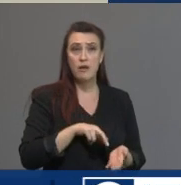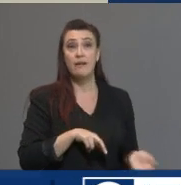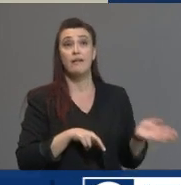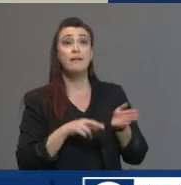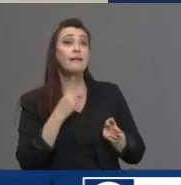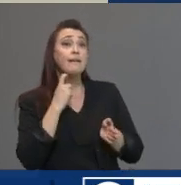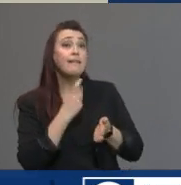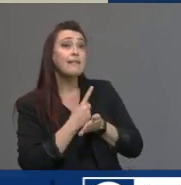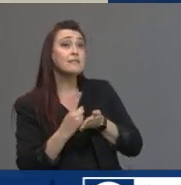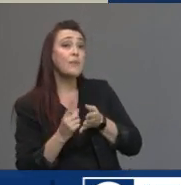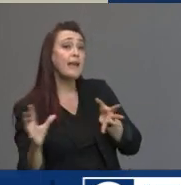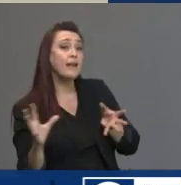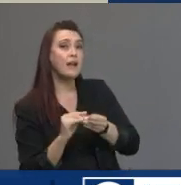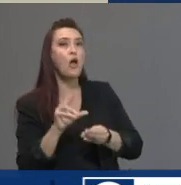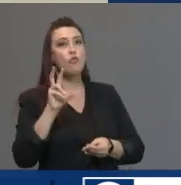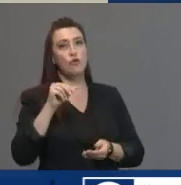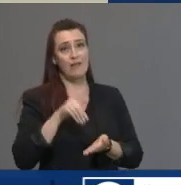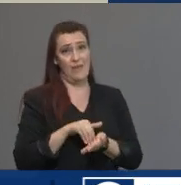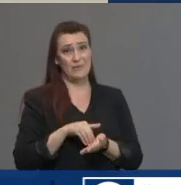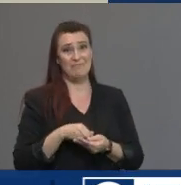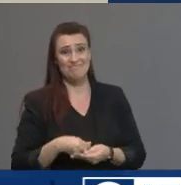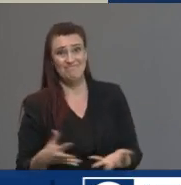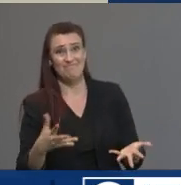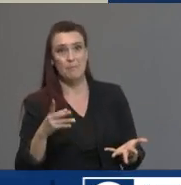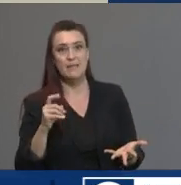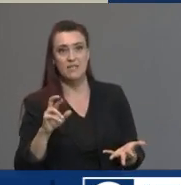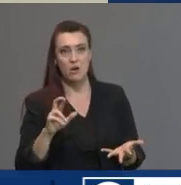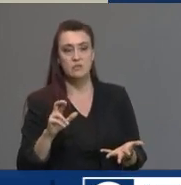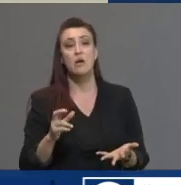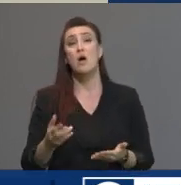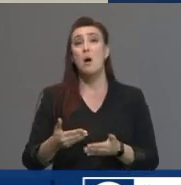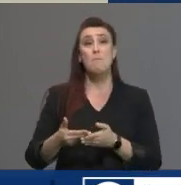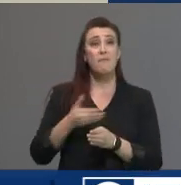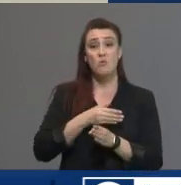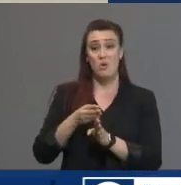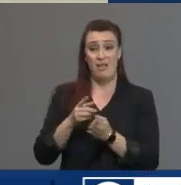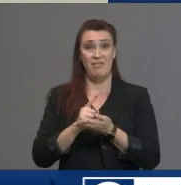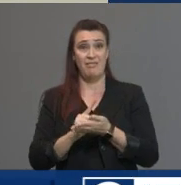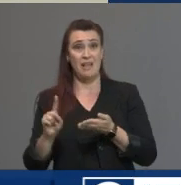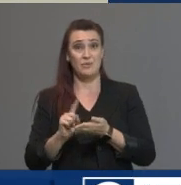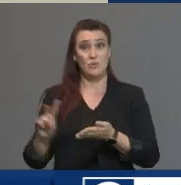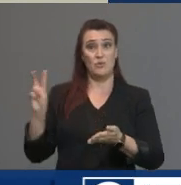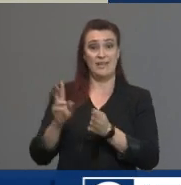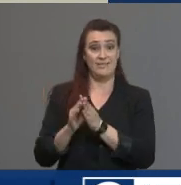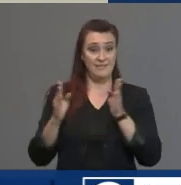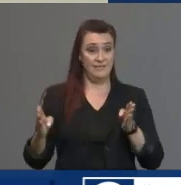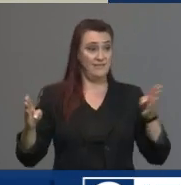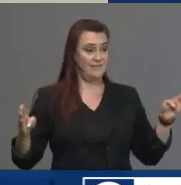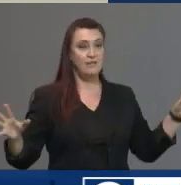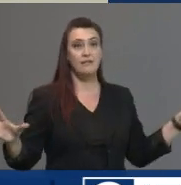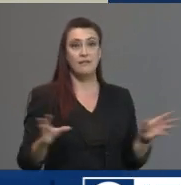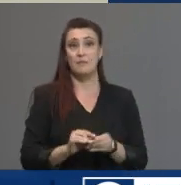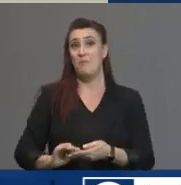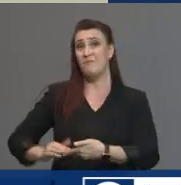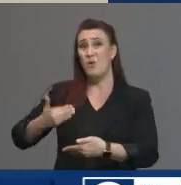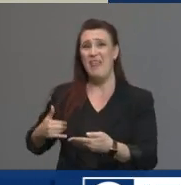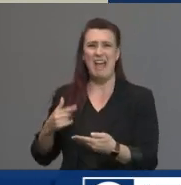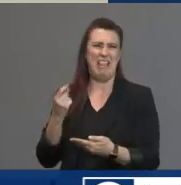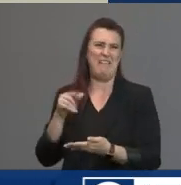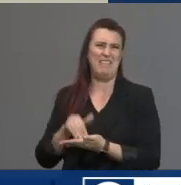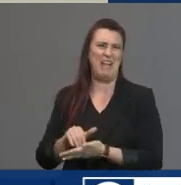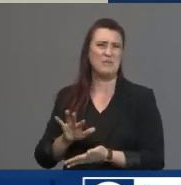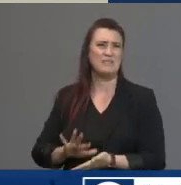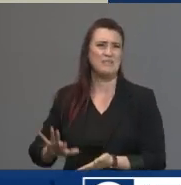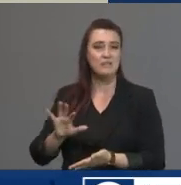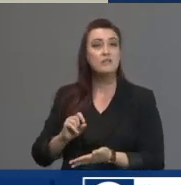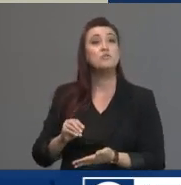we've had over 30,000 PCRs. Before that, we're averaging about 11,000 or 12,000 a week. So this has been successful. The first